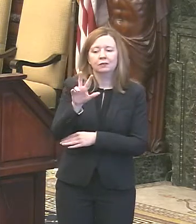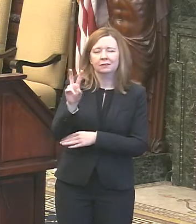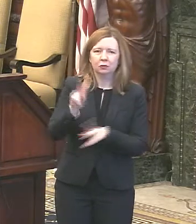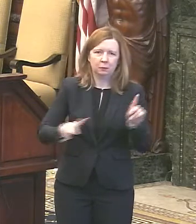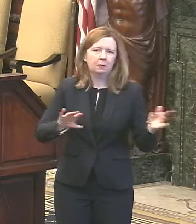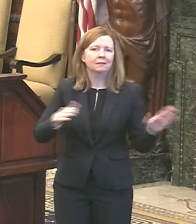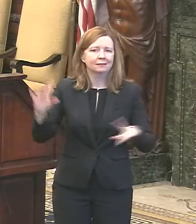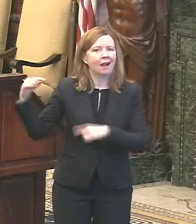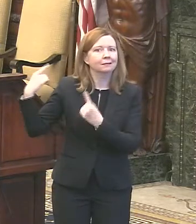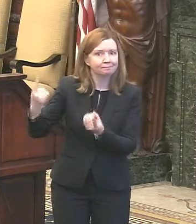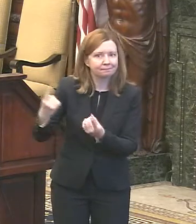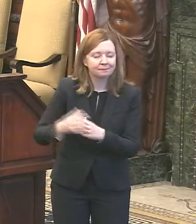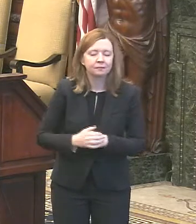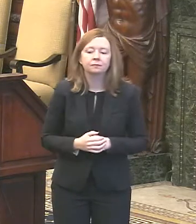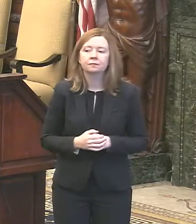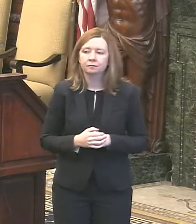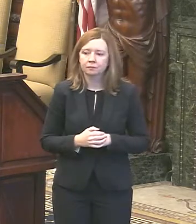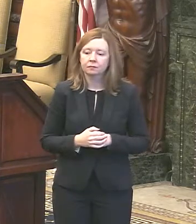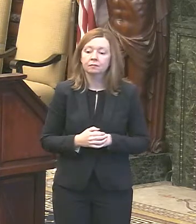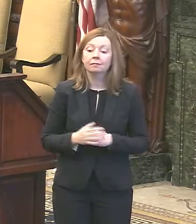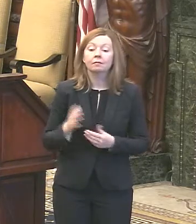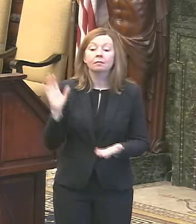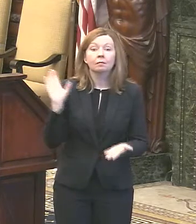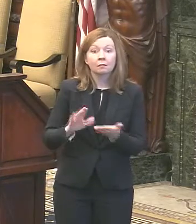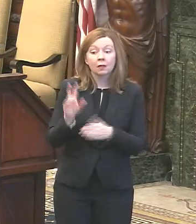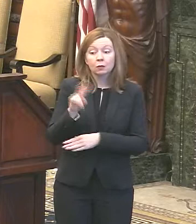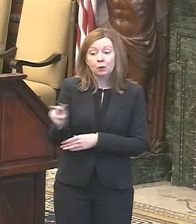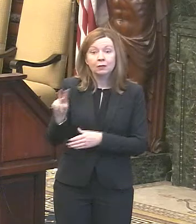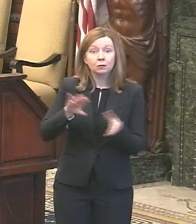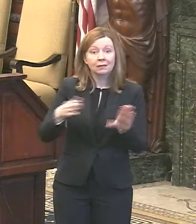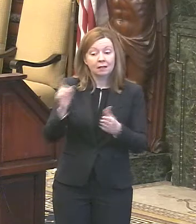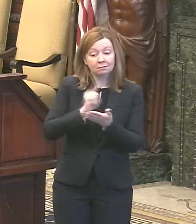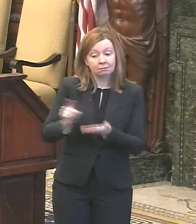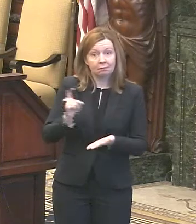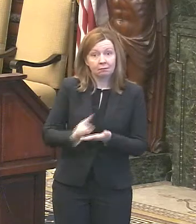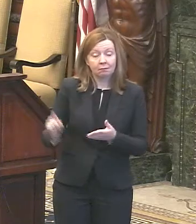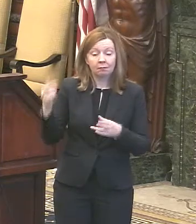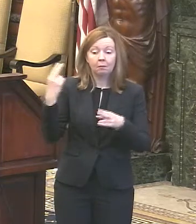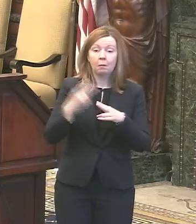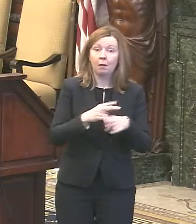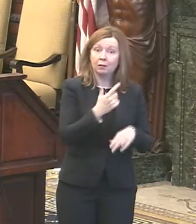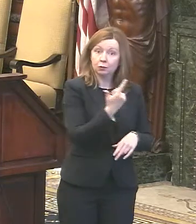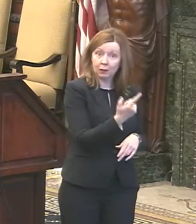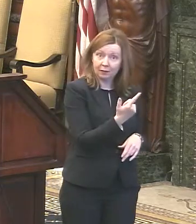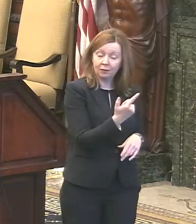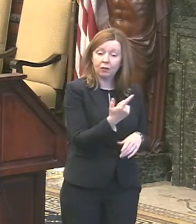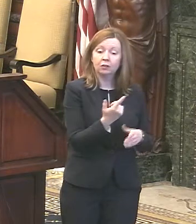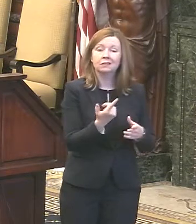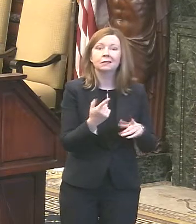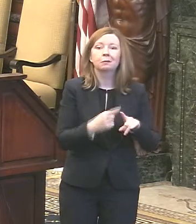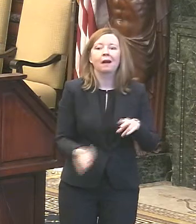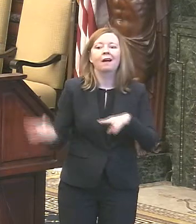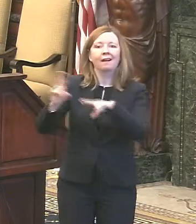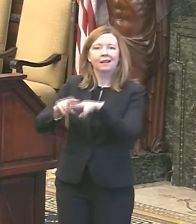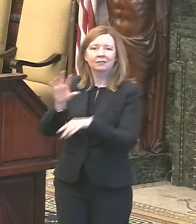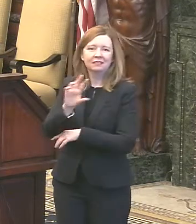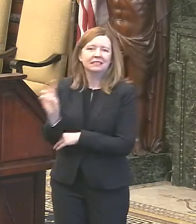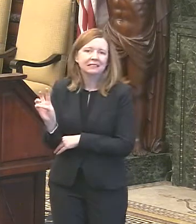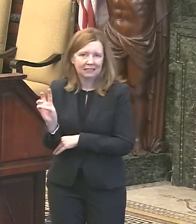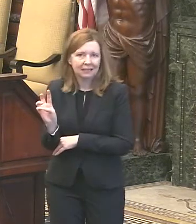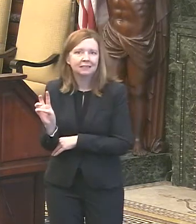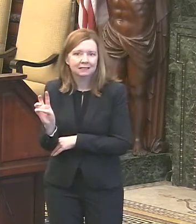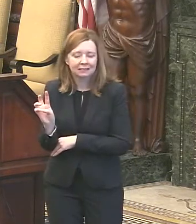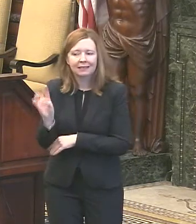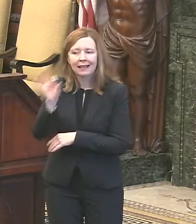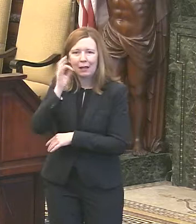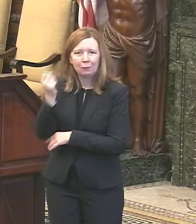3,452. And we hit a low of 23 deaths per week in the week of March 21st. That increased to 56 in the week of